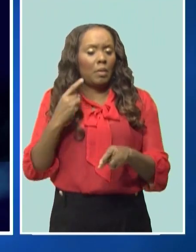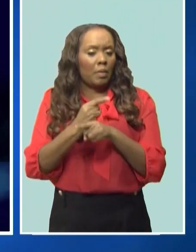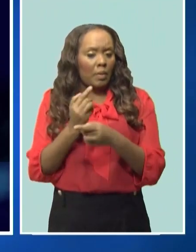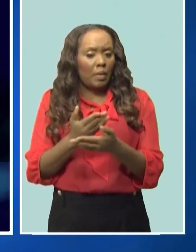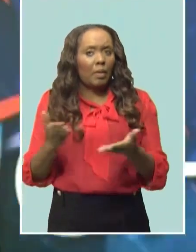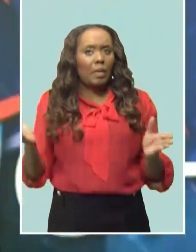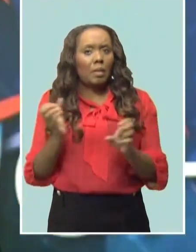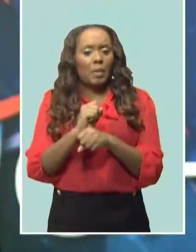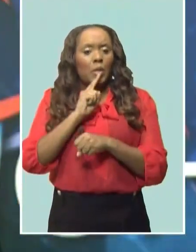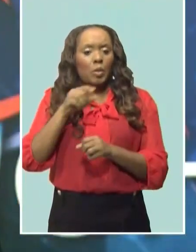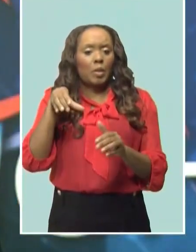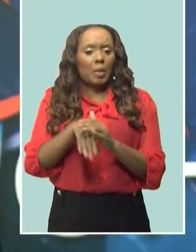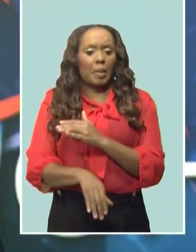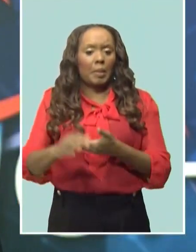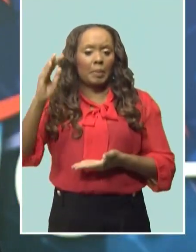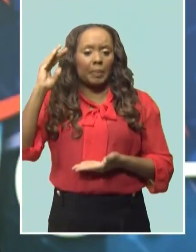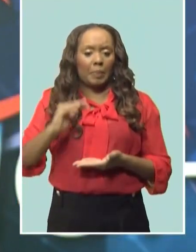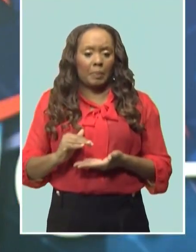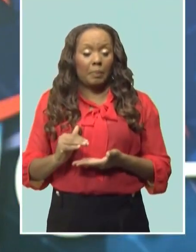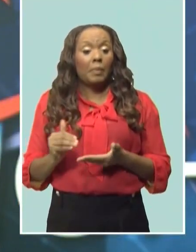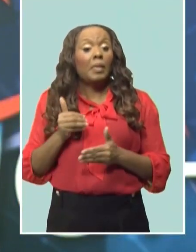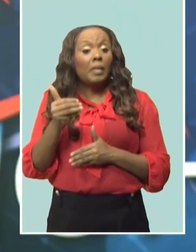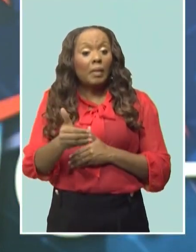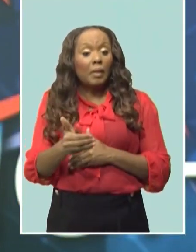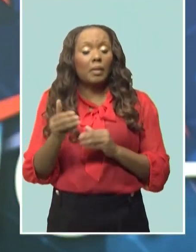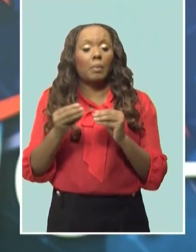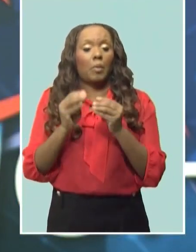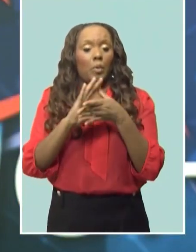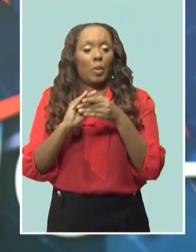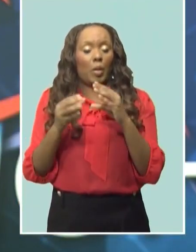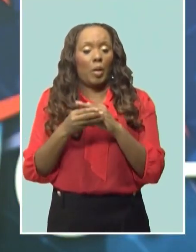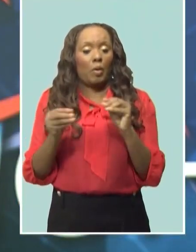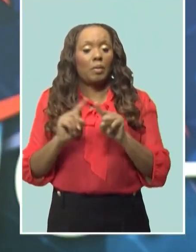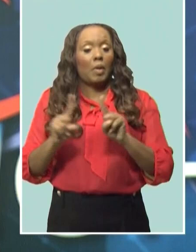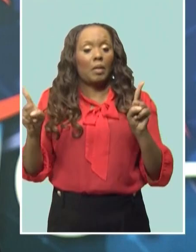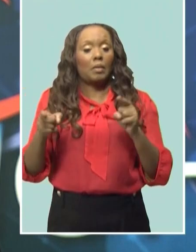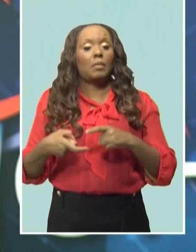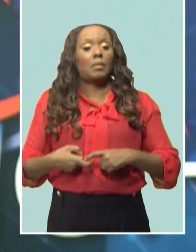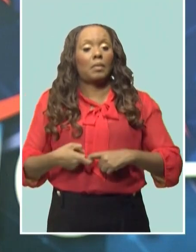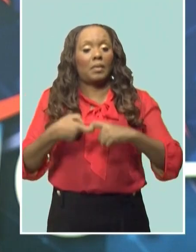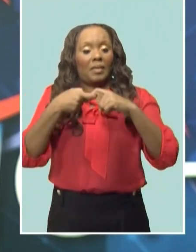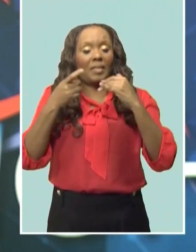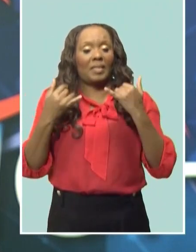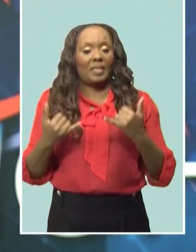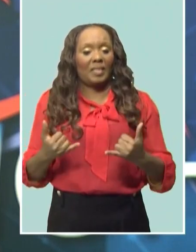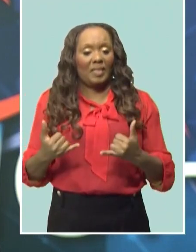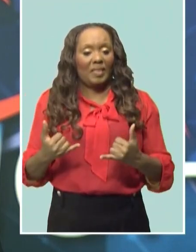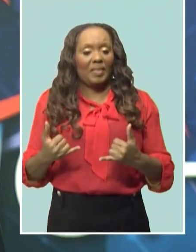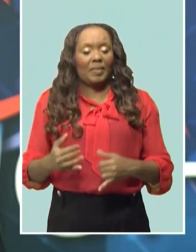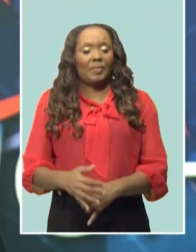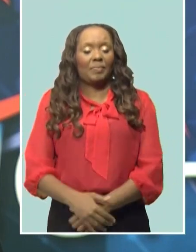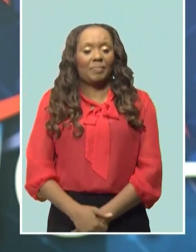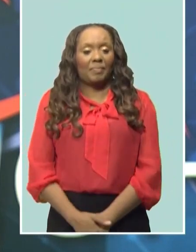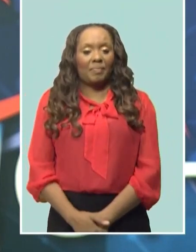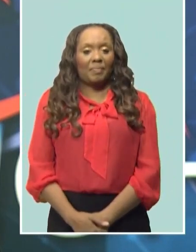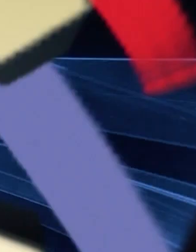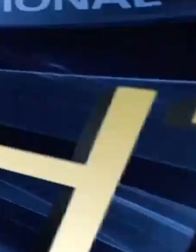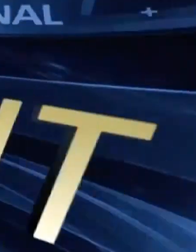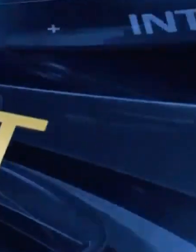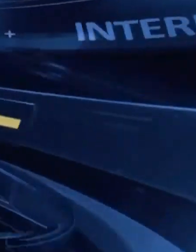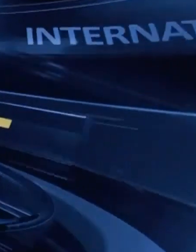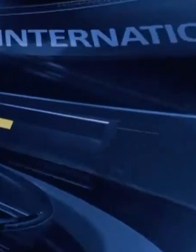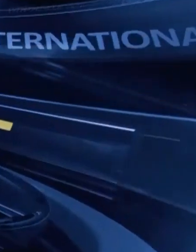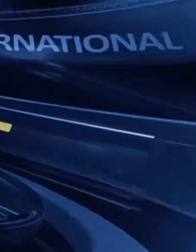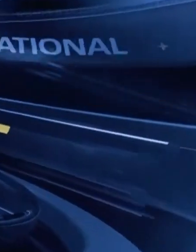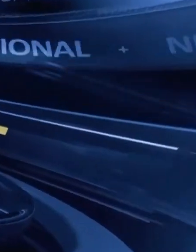thing. Coming up, Barbados being better positioned to make data-driven decisions for the agricultural sector.